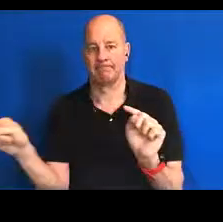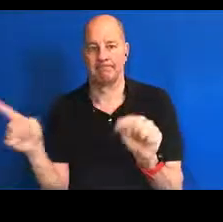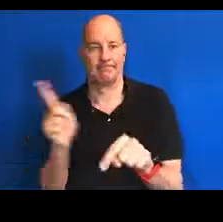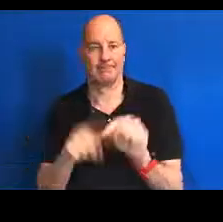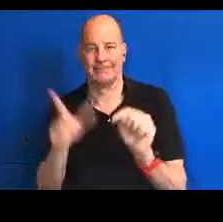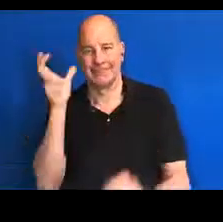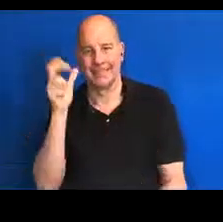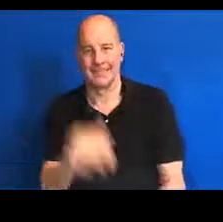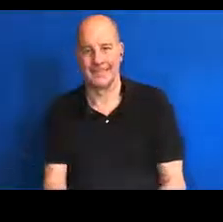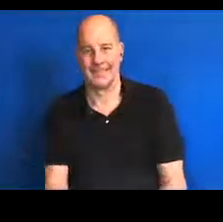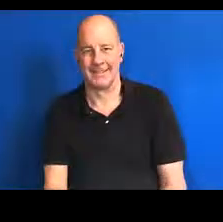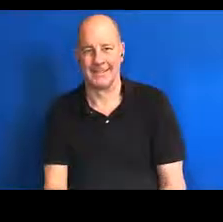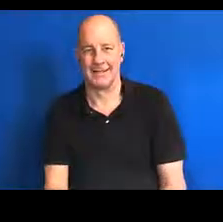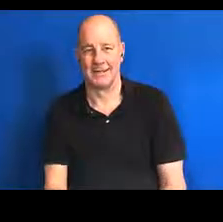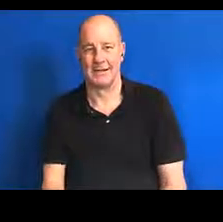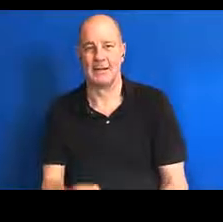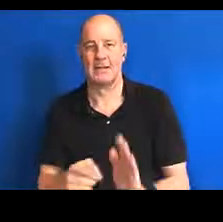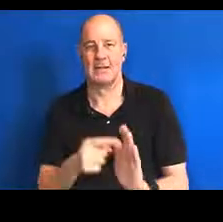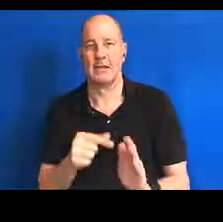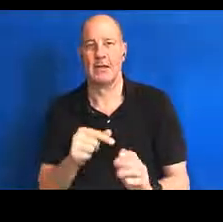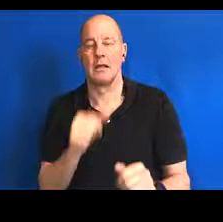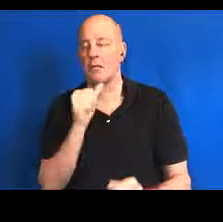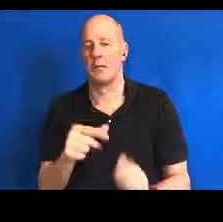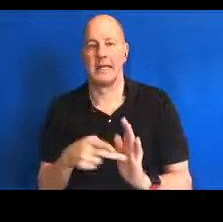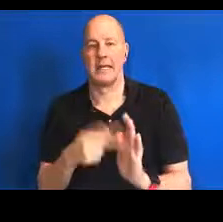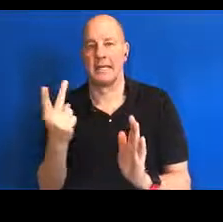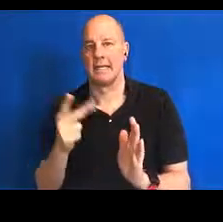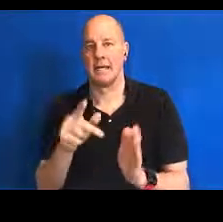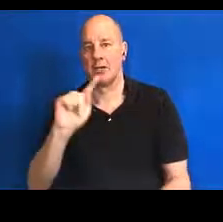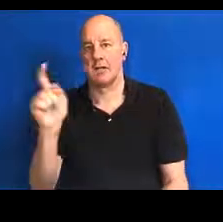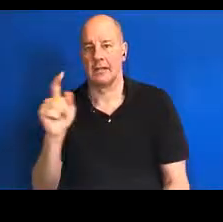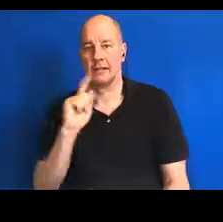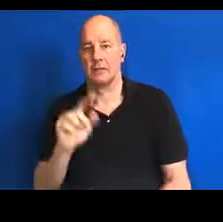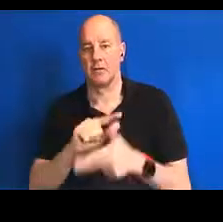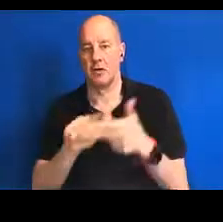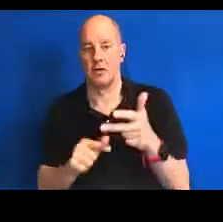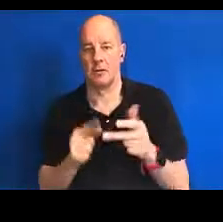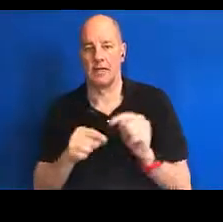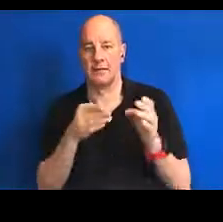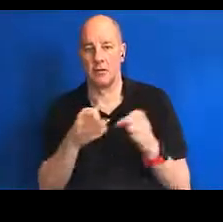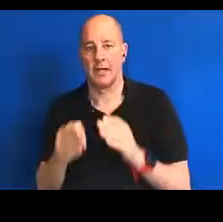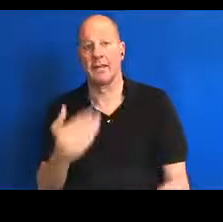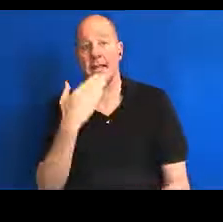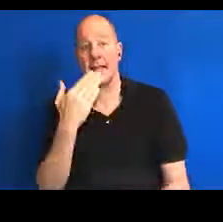It's a pass-through, not double taxation, so you can lower some tax all 3 of those ways. Cool. Thanks, Ricardo.